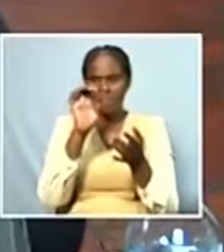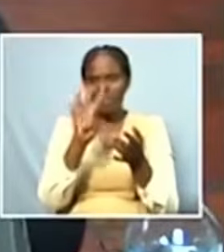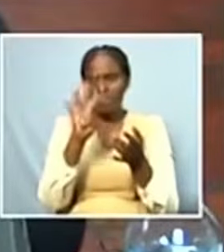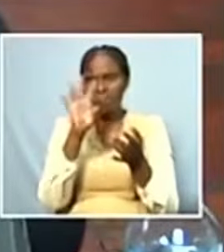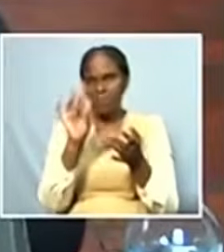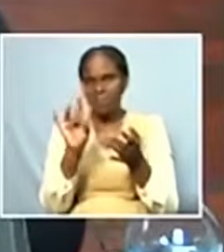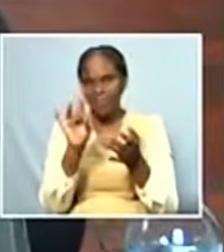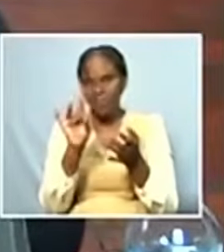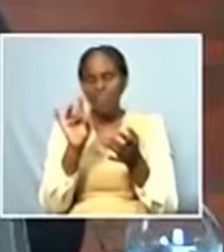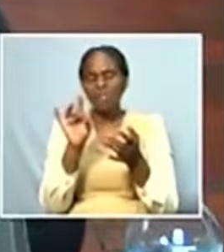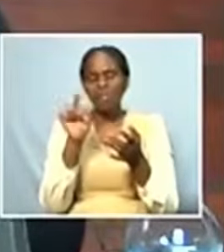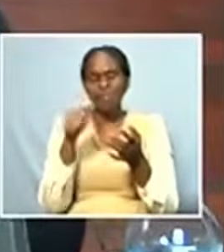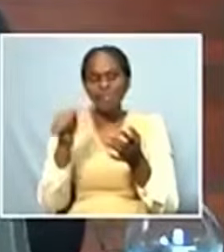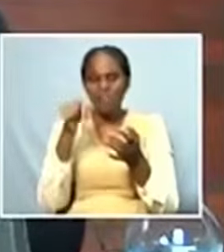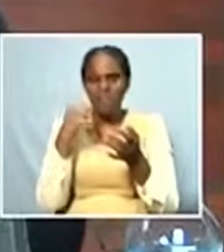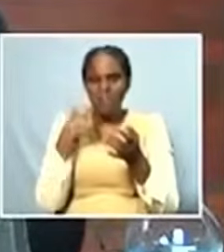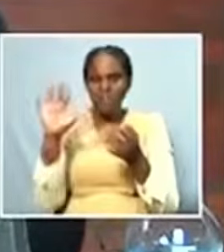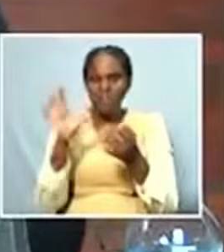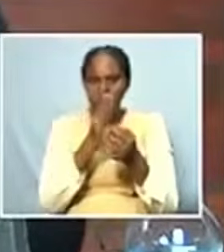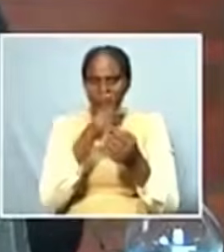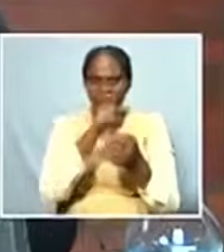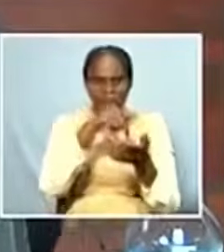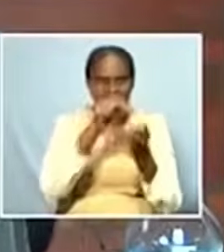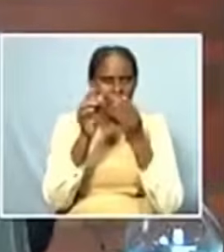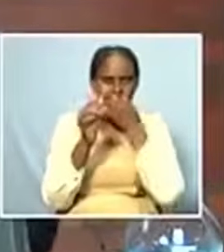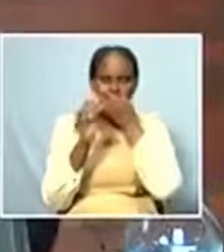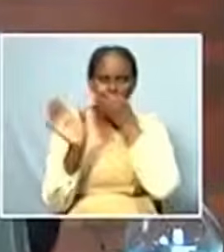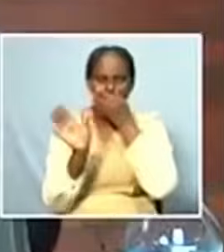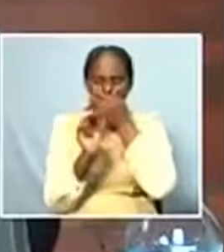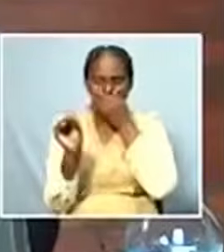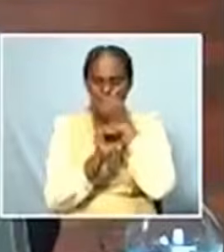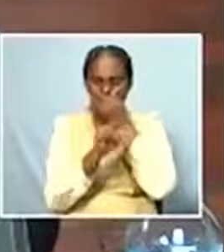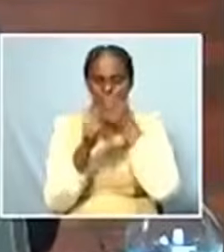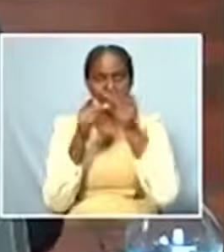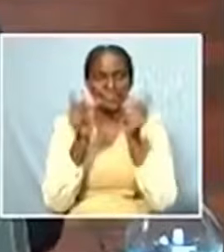2,085,848. He has never gone on site.